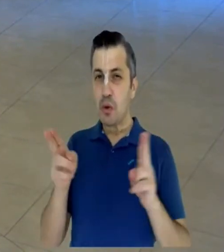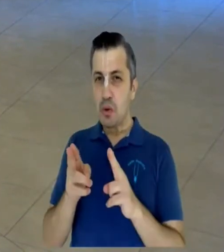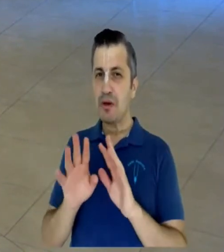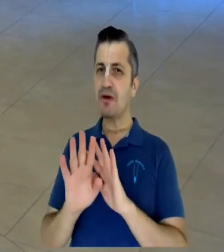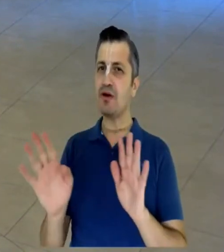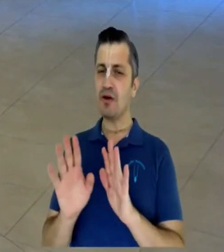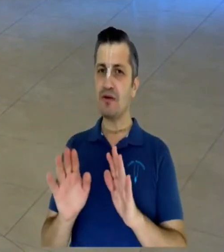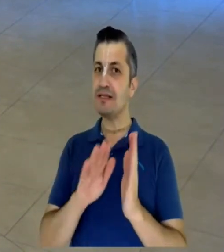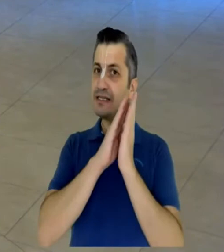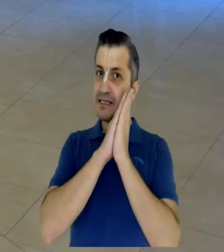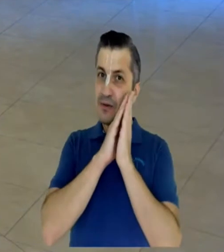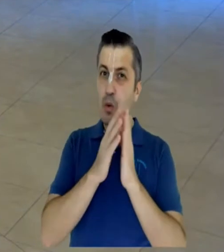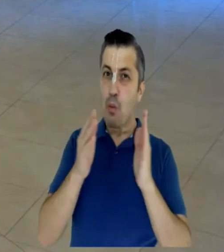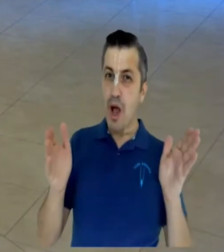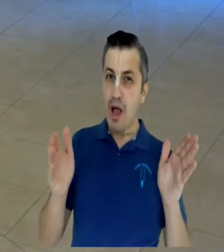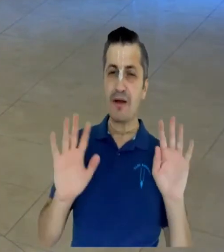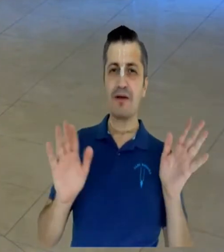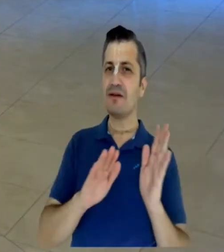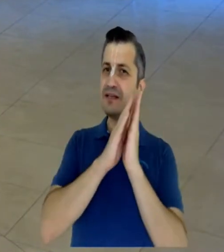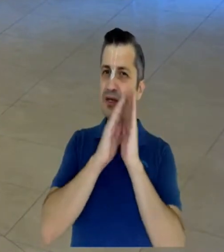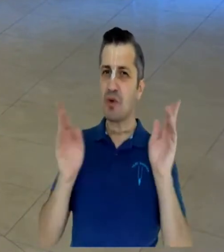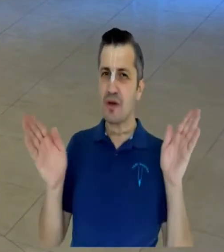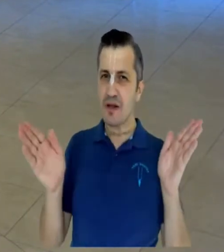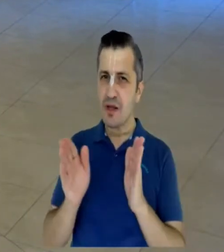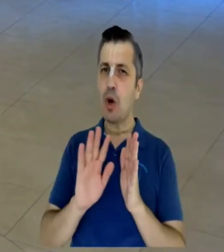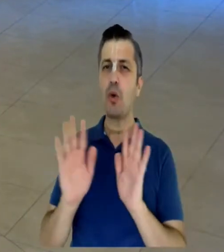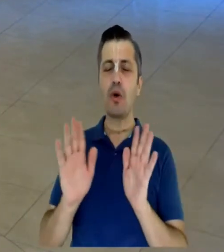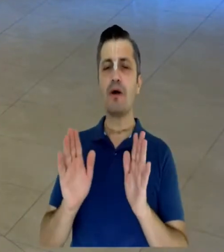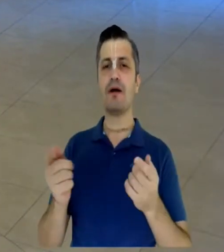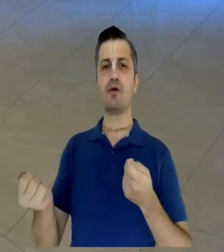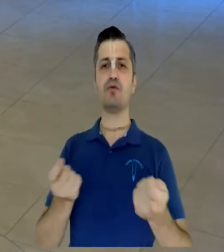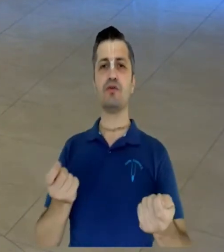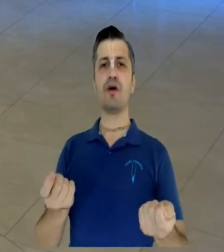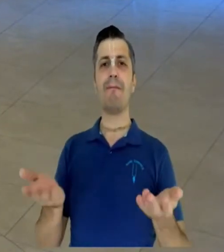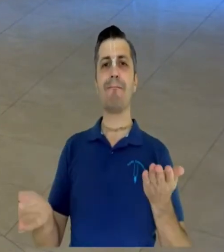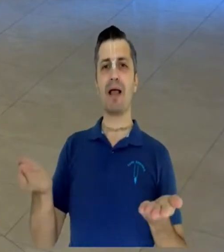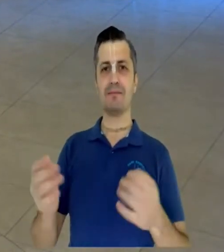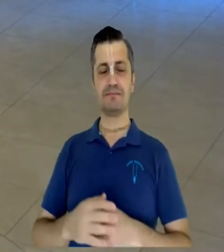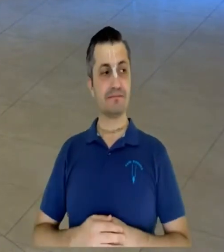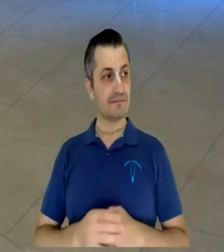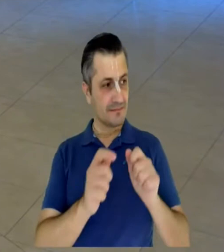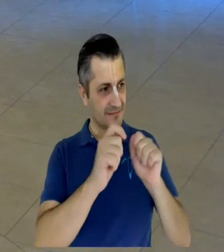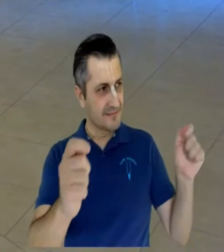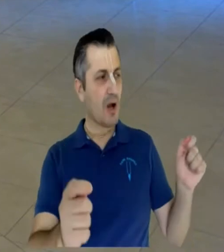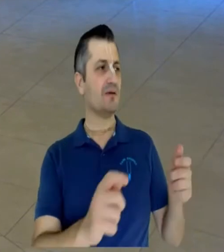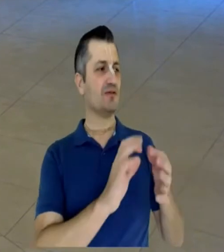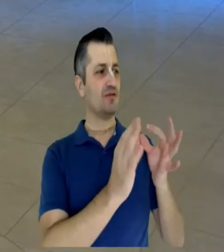Radha Kulananda ki, Sita Ram Laxman Hanuman ki, Gora Nitai ki,